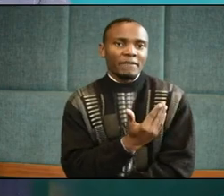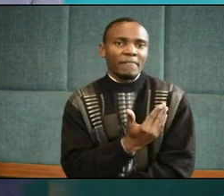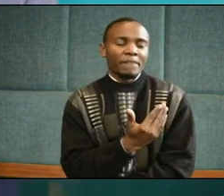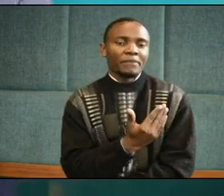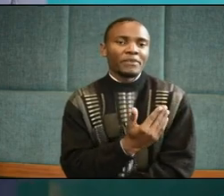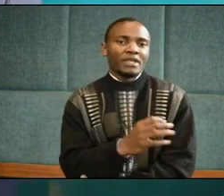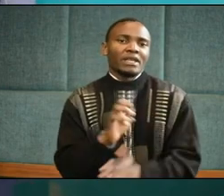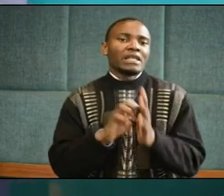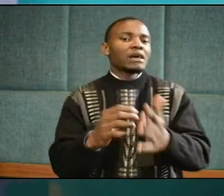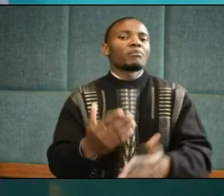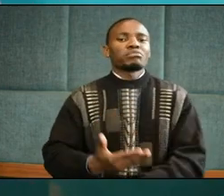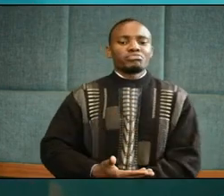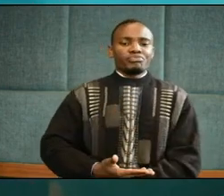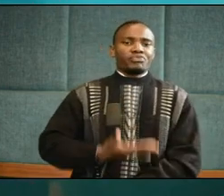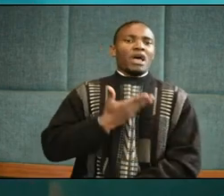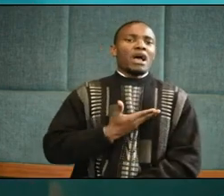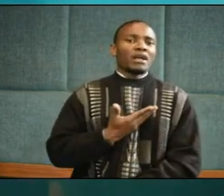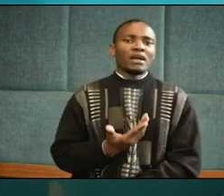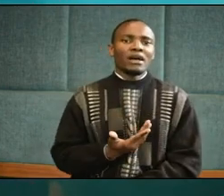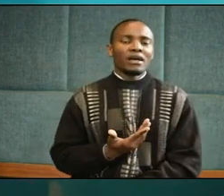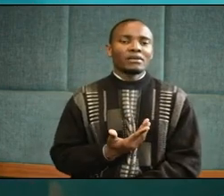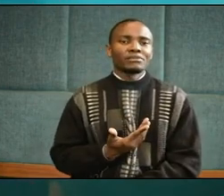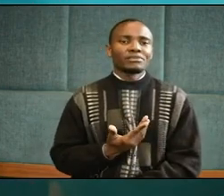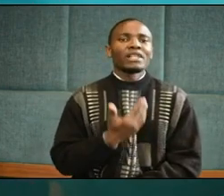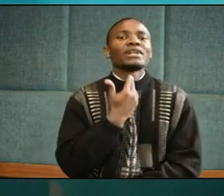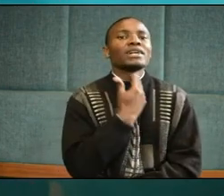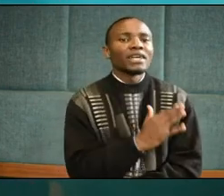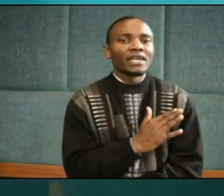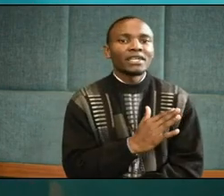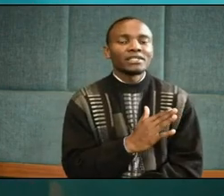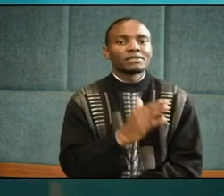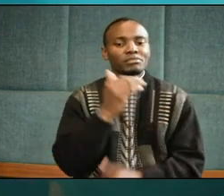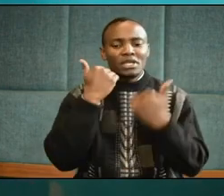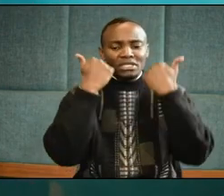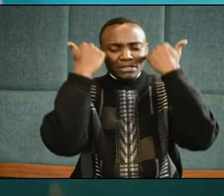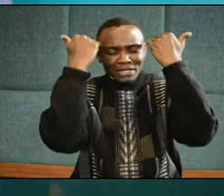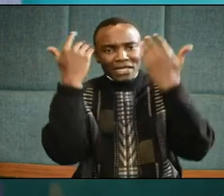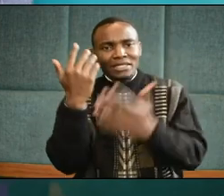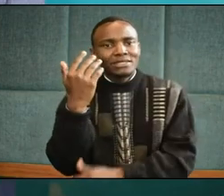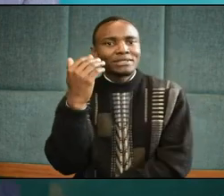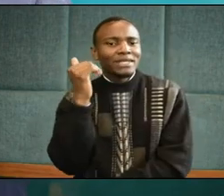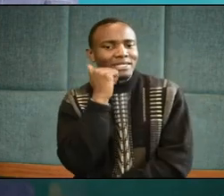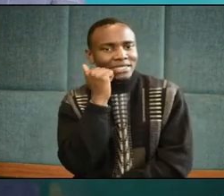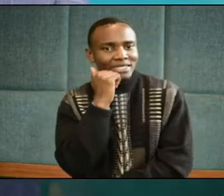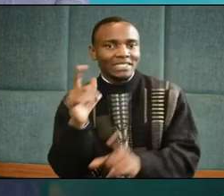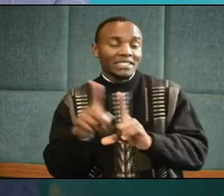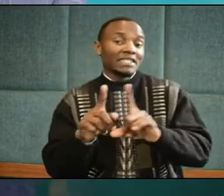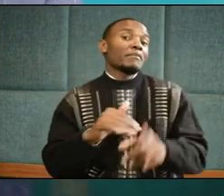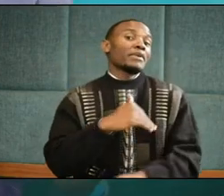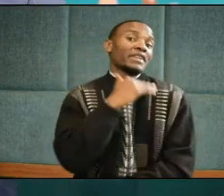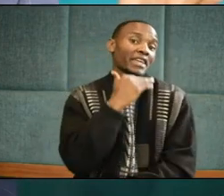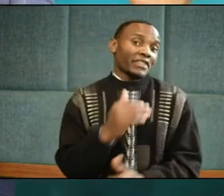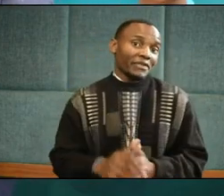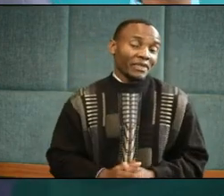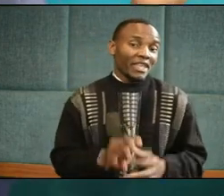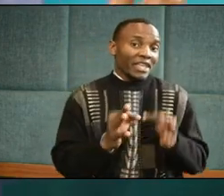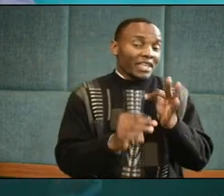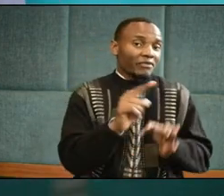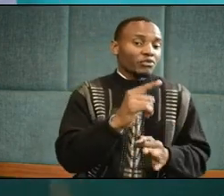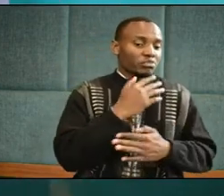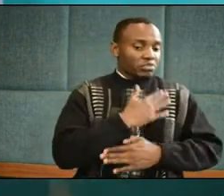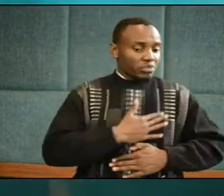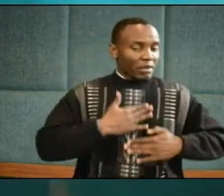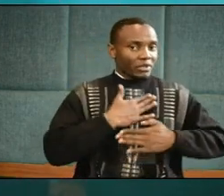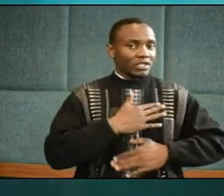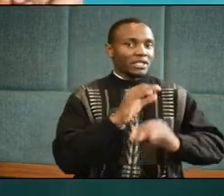anger, bitterness, stress, disease, and even death. If you don't